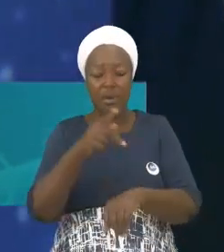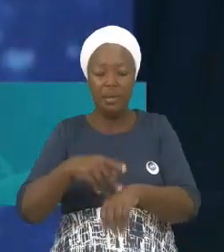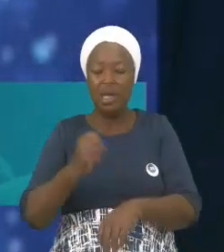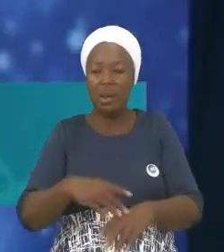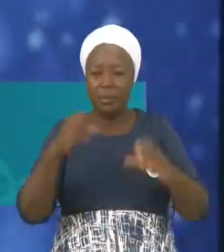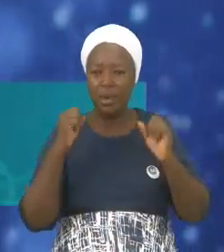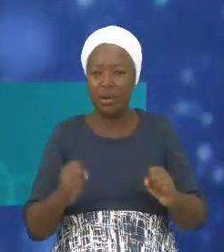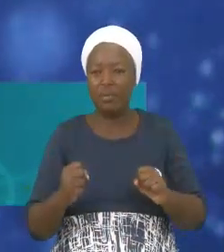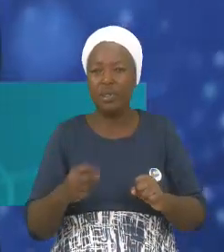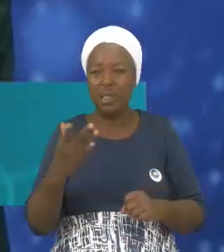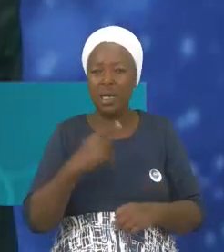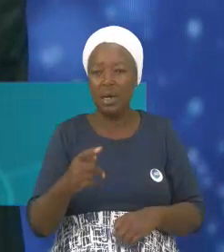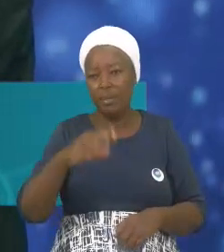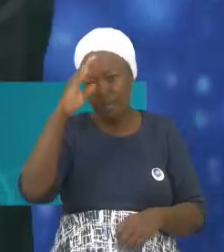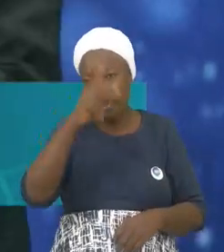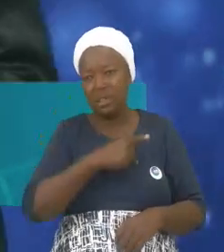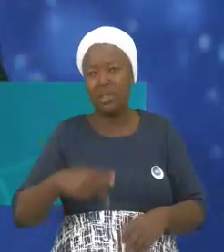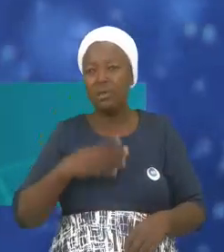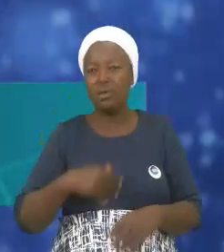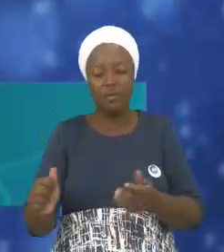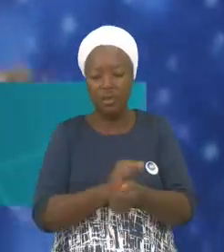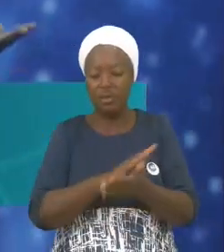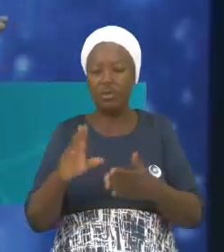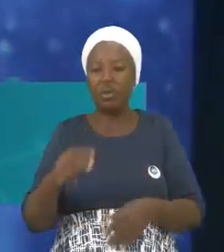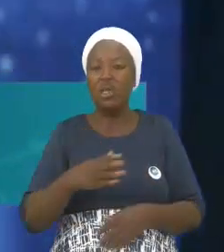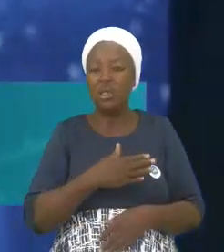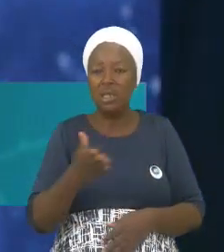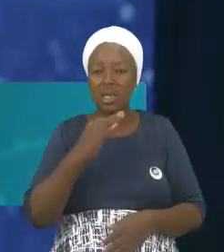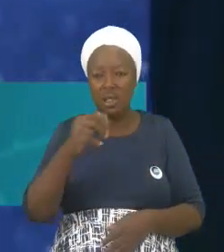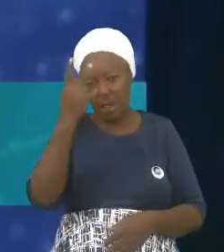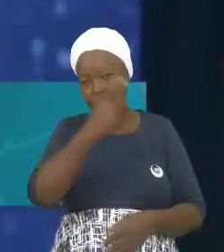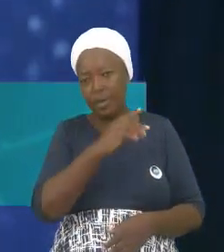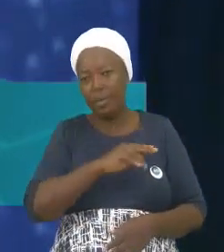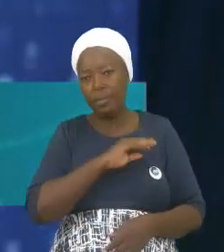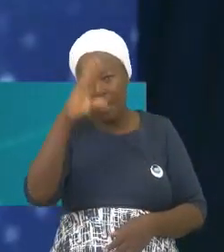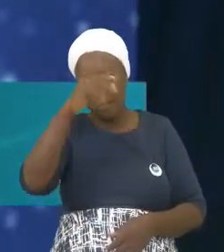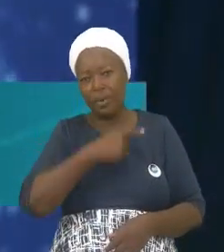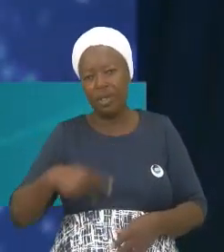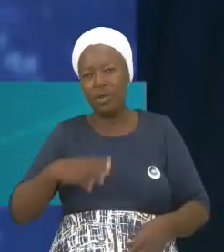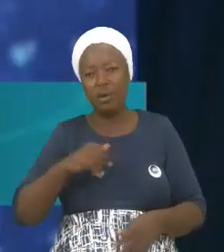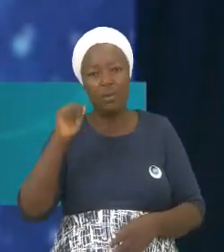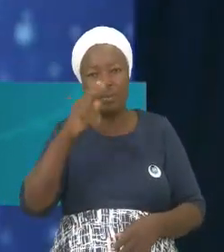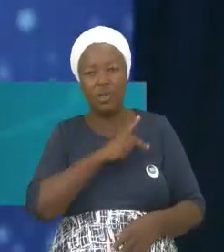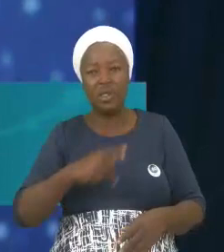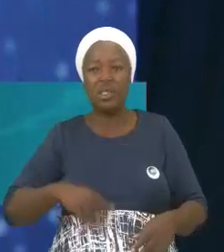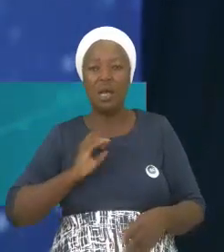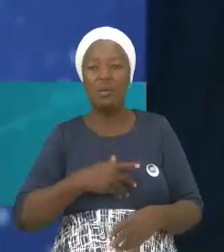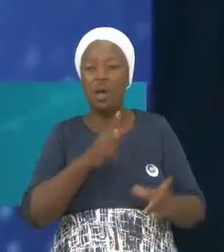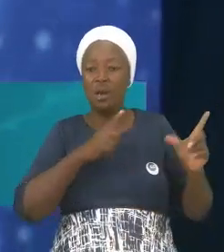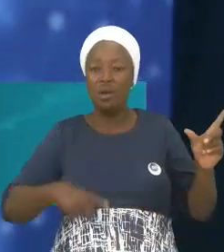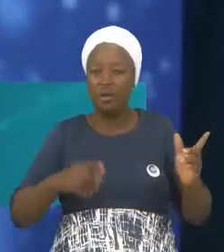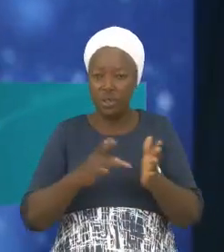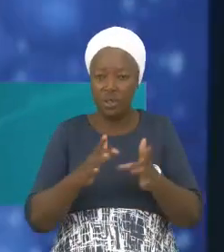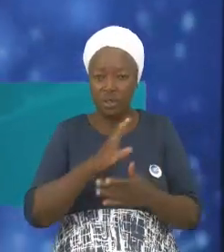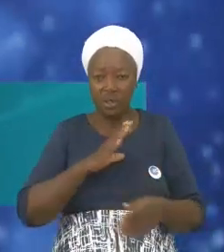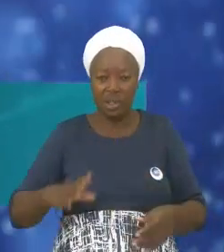There are princes of perdition. There is the prince of princes, our Lord Jesus Christ. And if there is